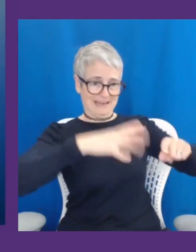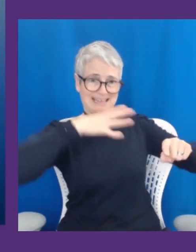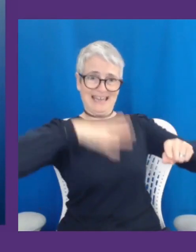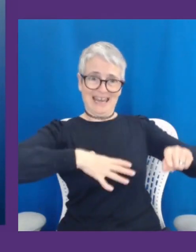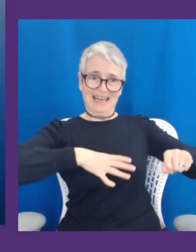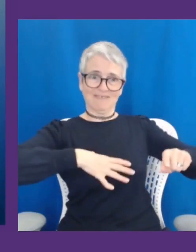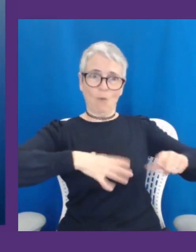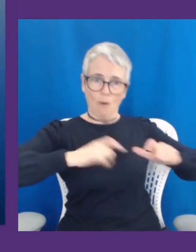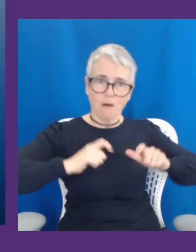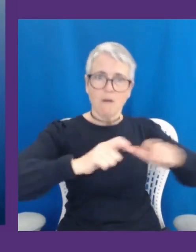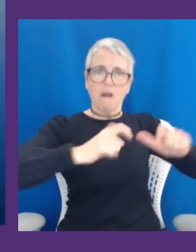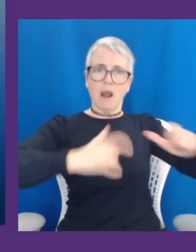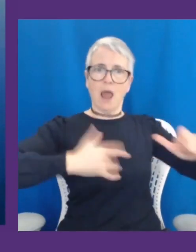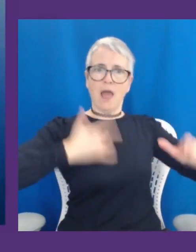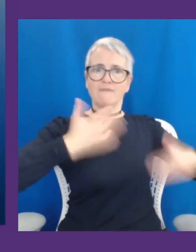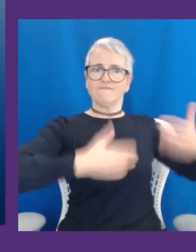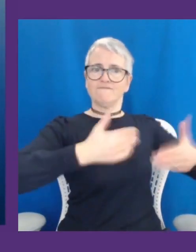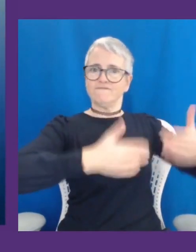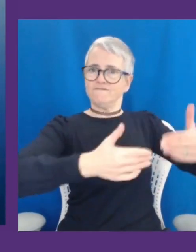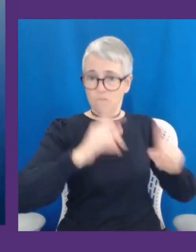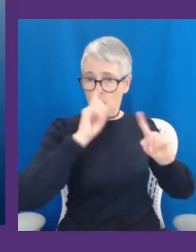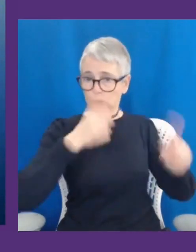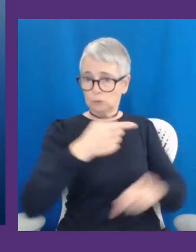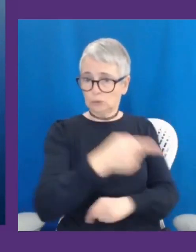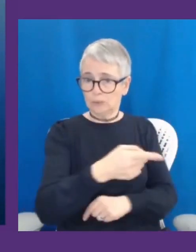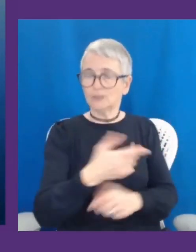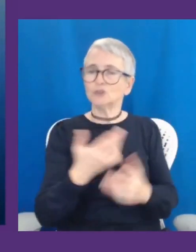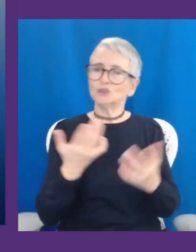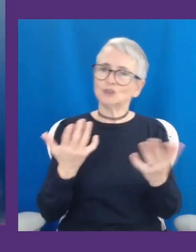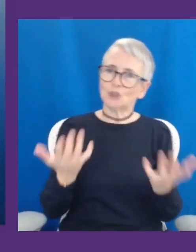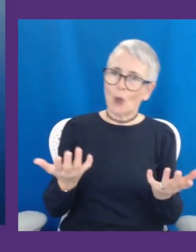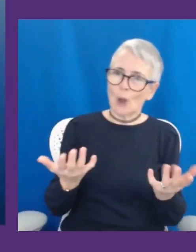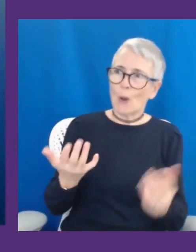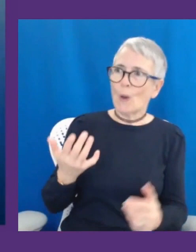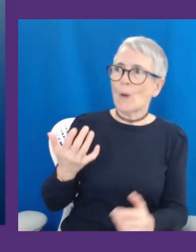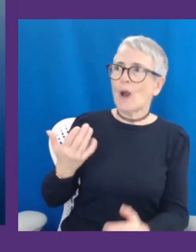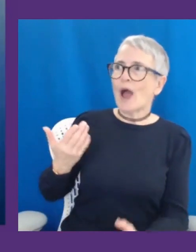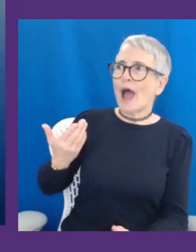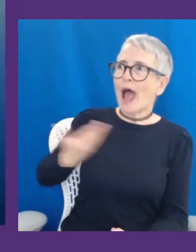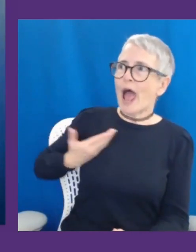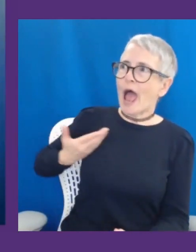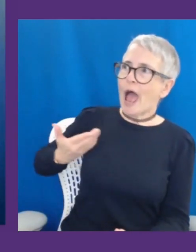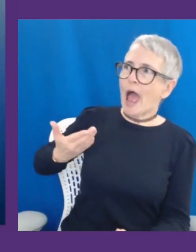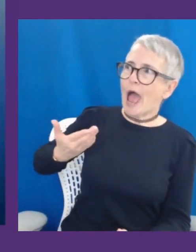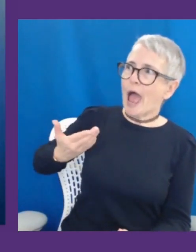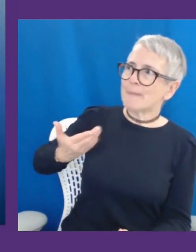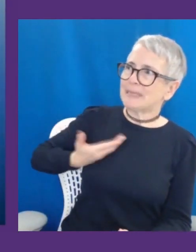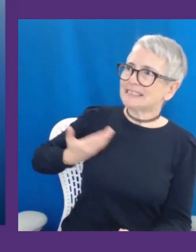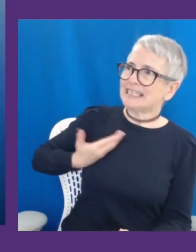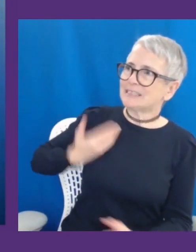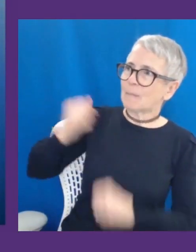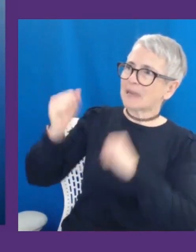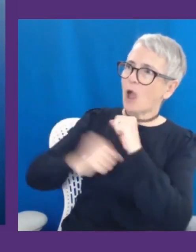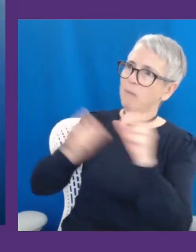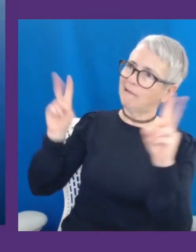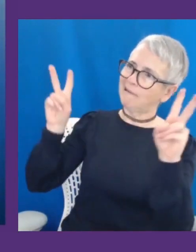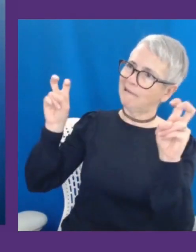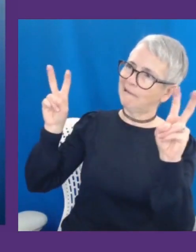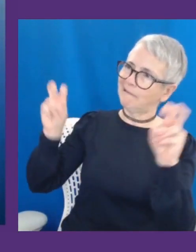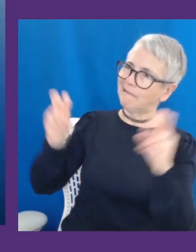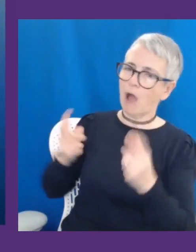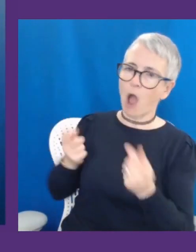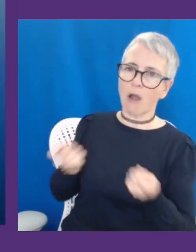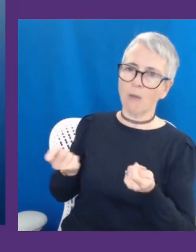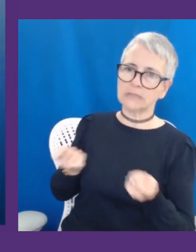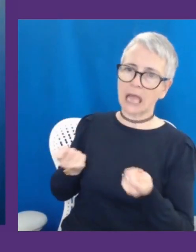where we saw business accommodate, I'm doing air quotes here, for everyone. And we looked at everybody's needs and we could move